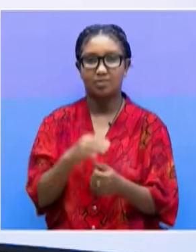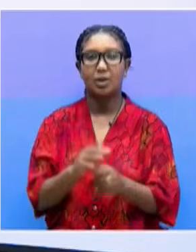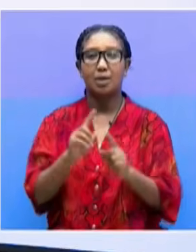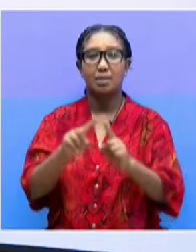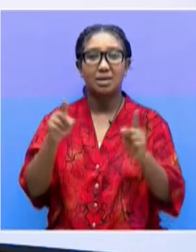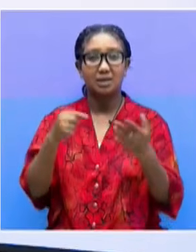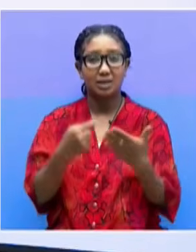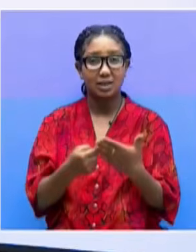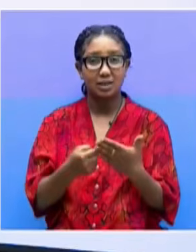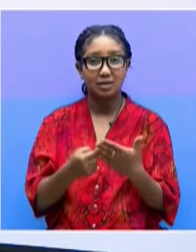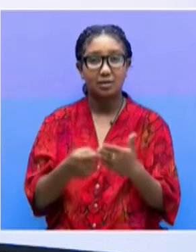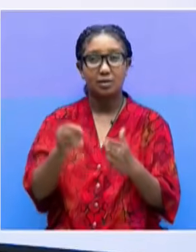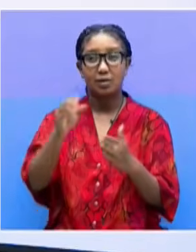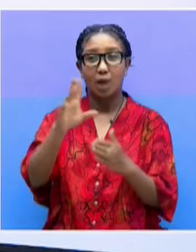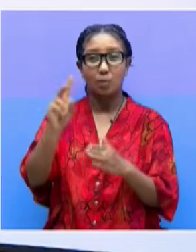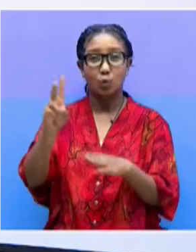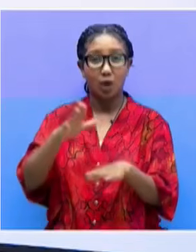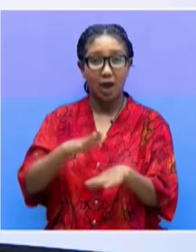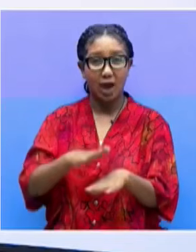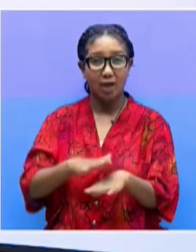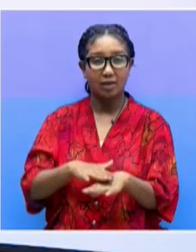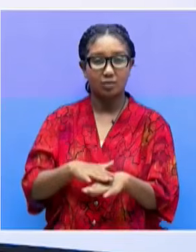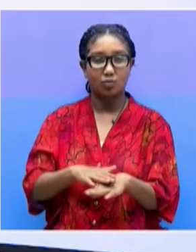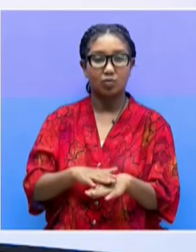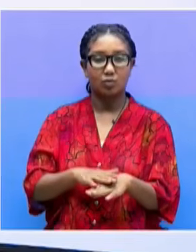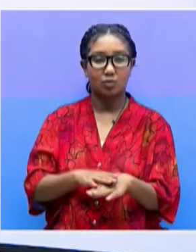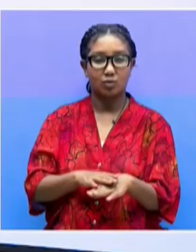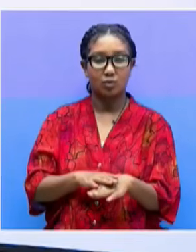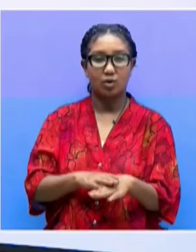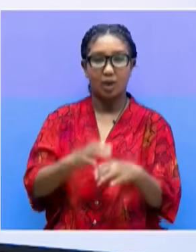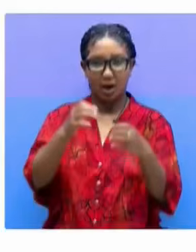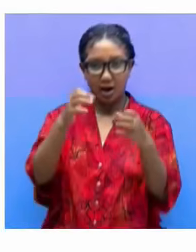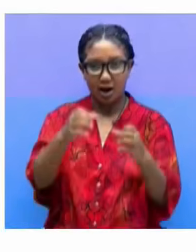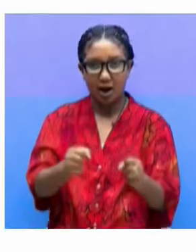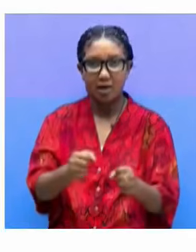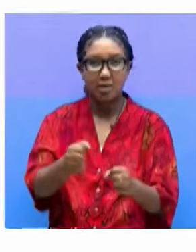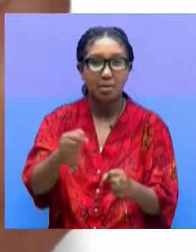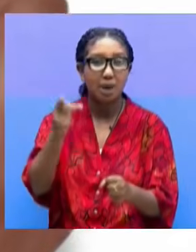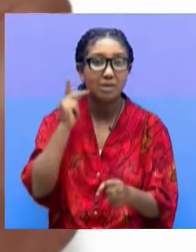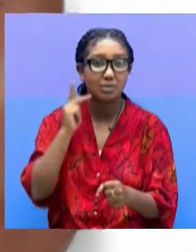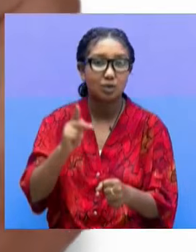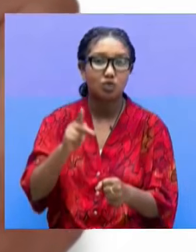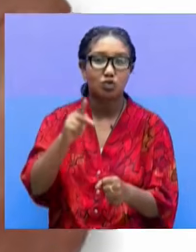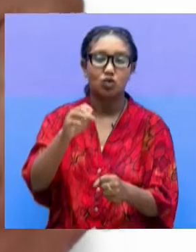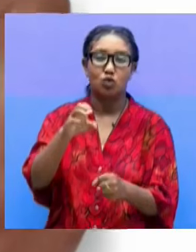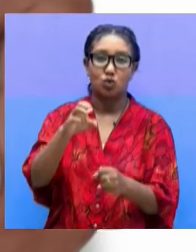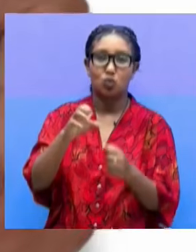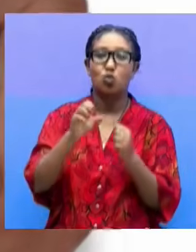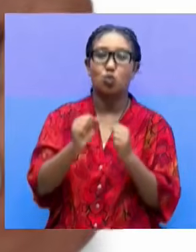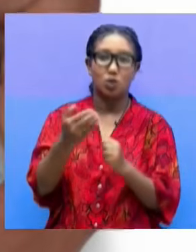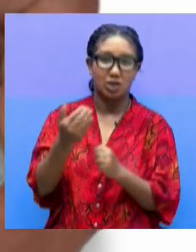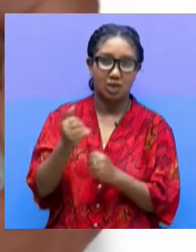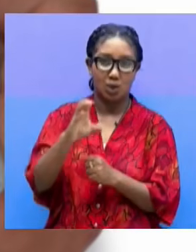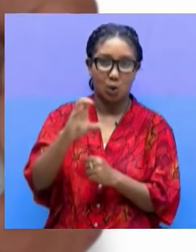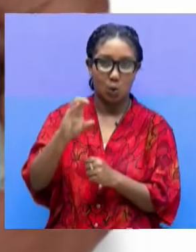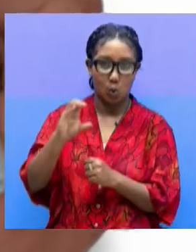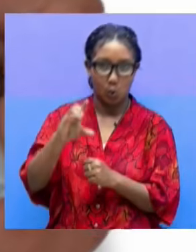But in the case of type 2, let's change this into past. Can, could. All